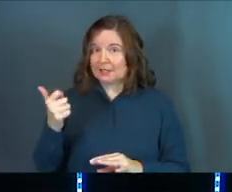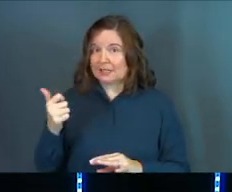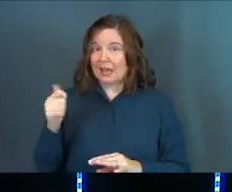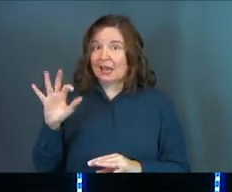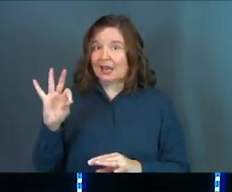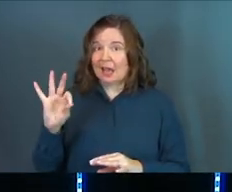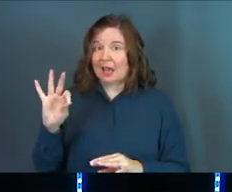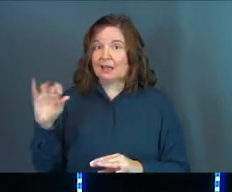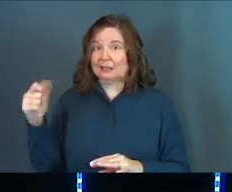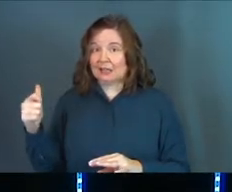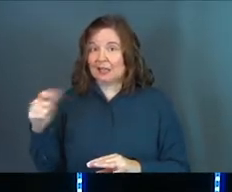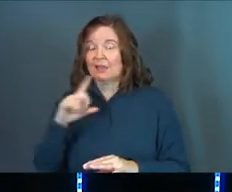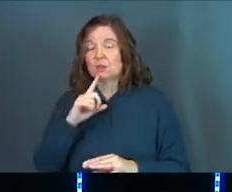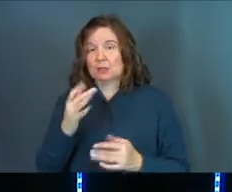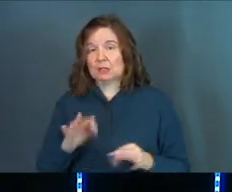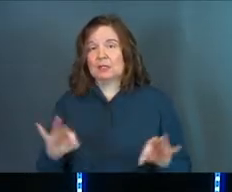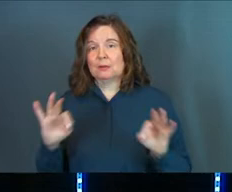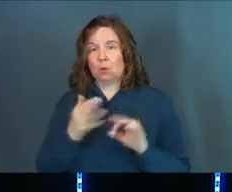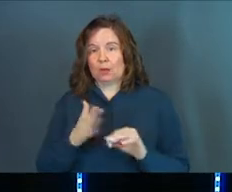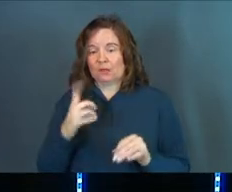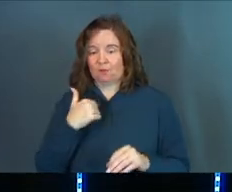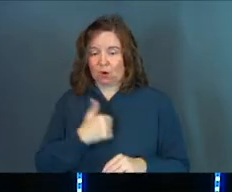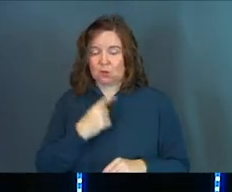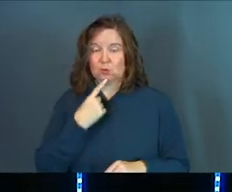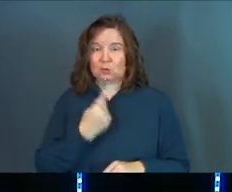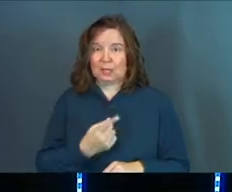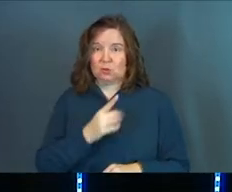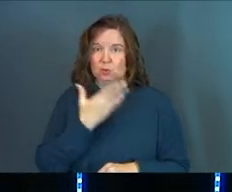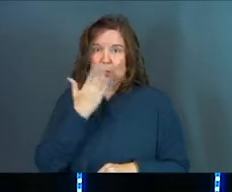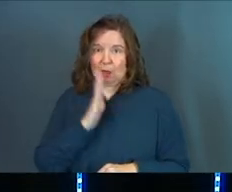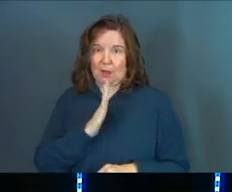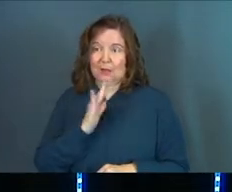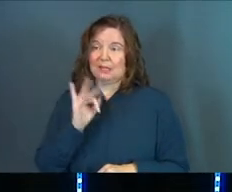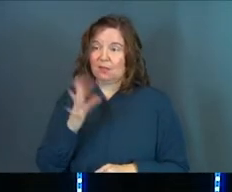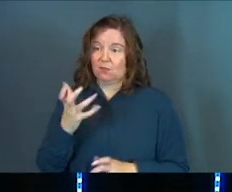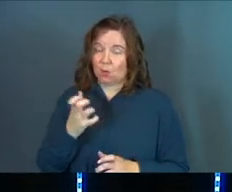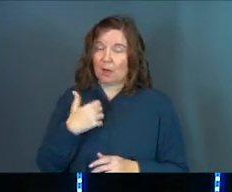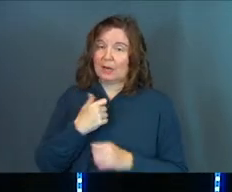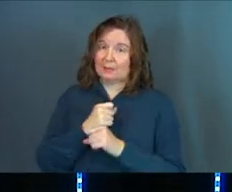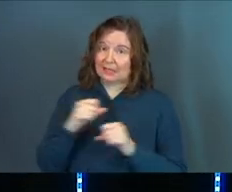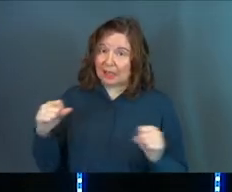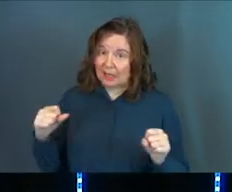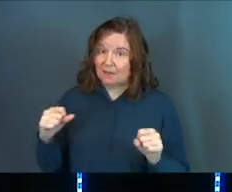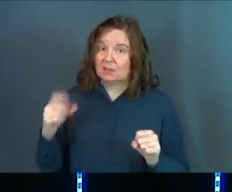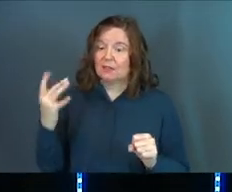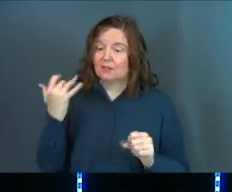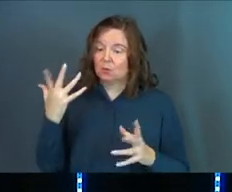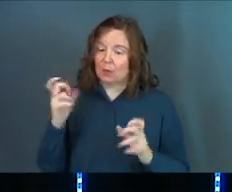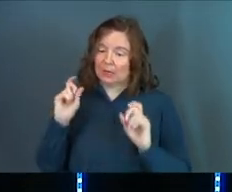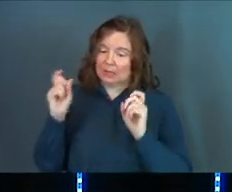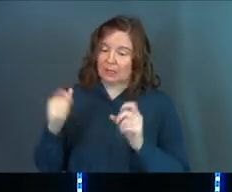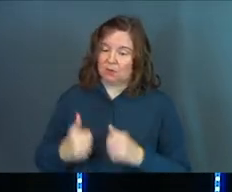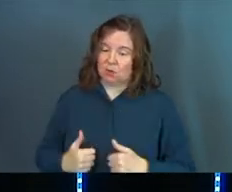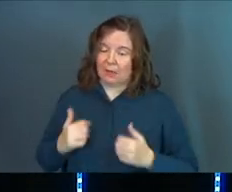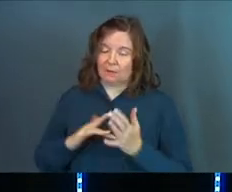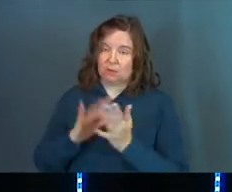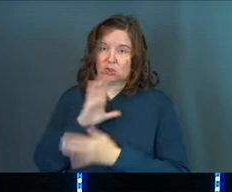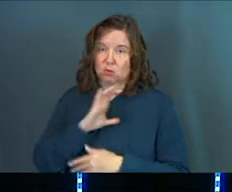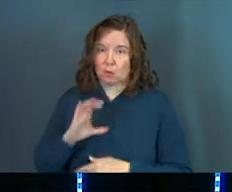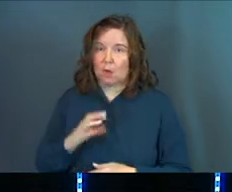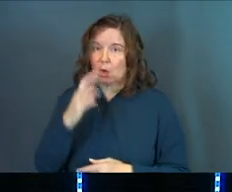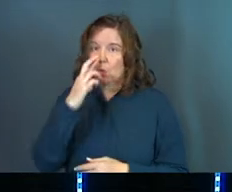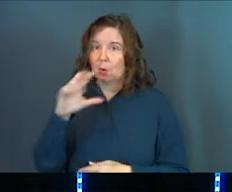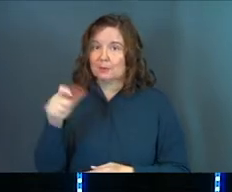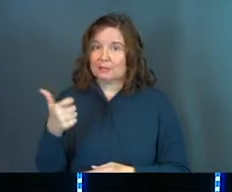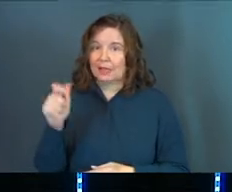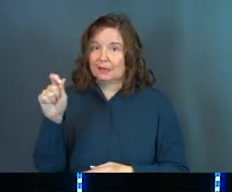9, and 10, that's a really important thing for us to say to God. Like, if you want to be saved, if you want to give your life to Jesus Christ,